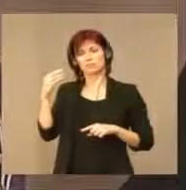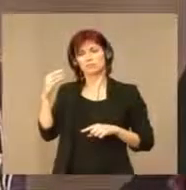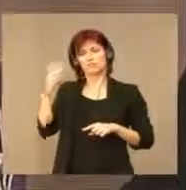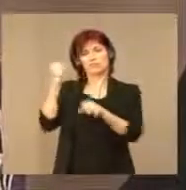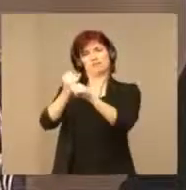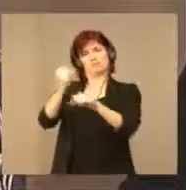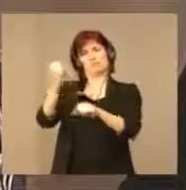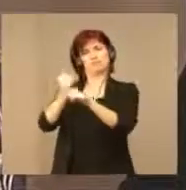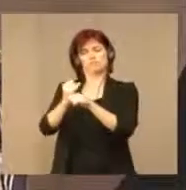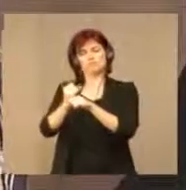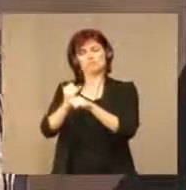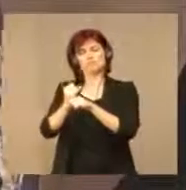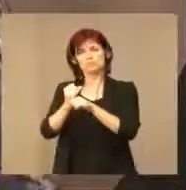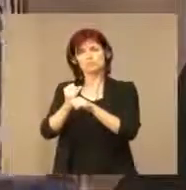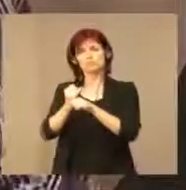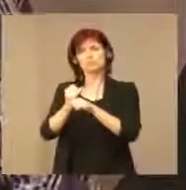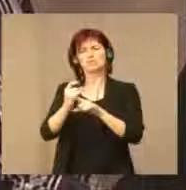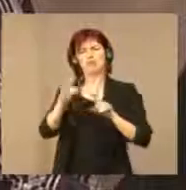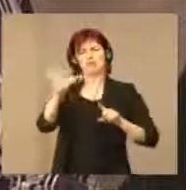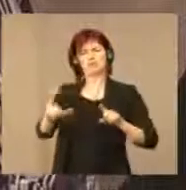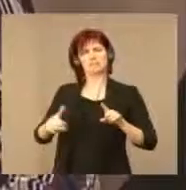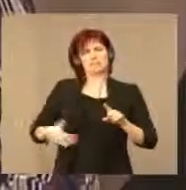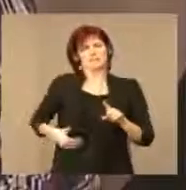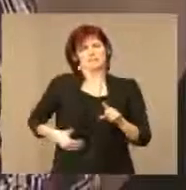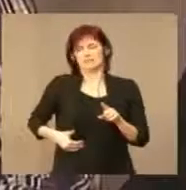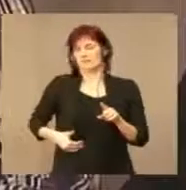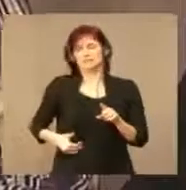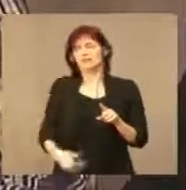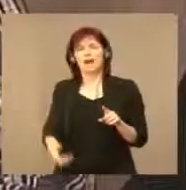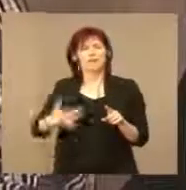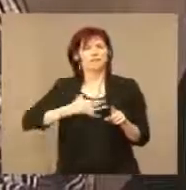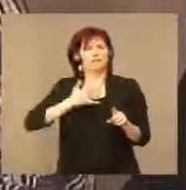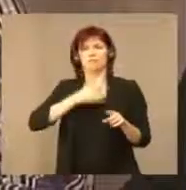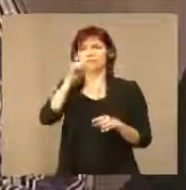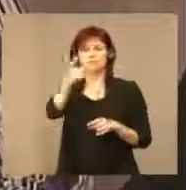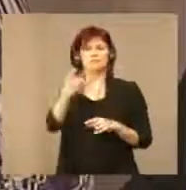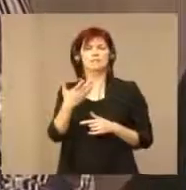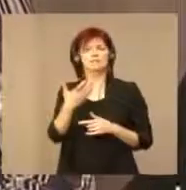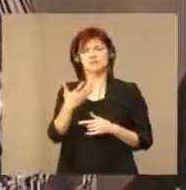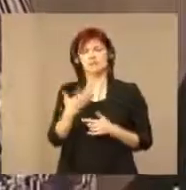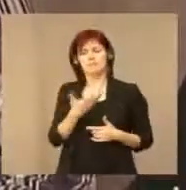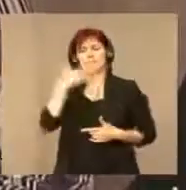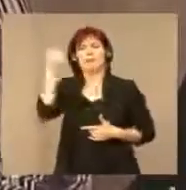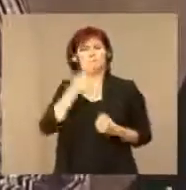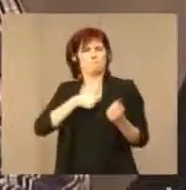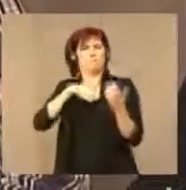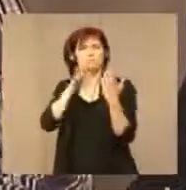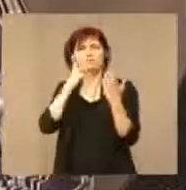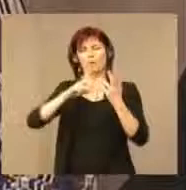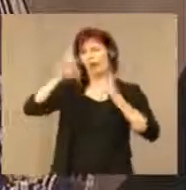it looks like. I think we need to find a better way to accommodate the